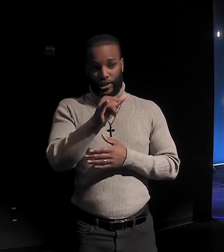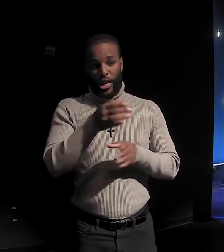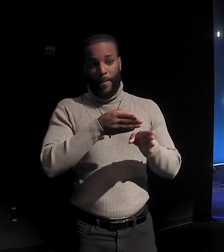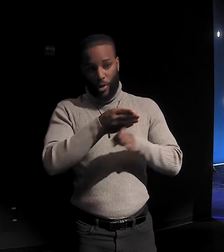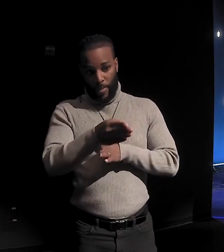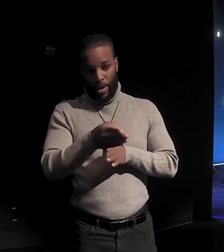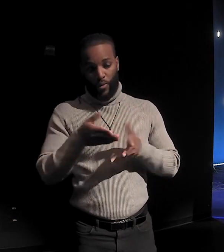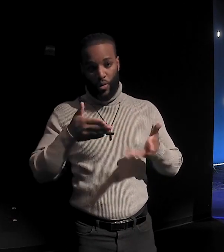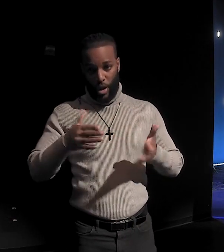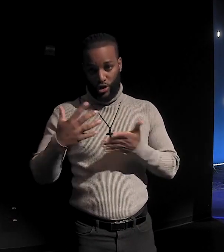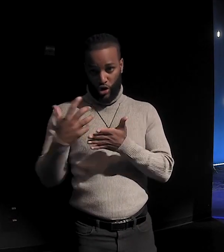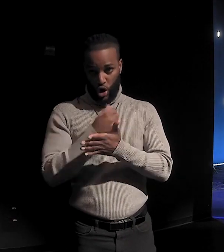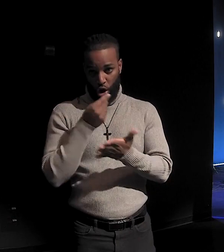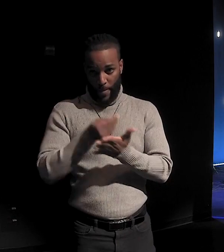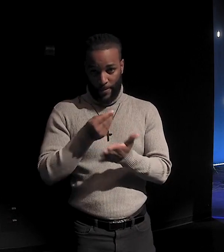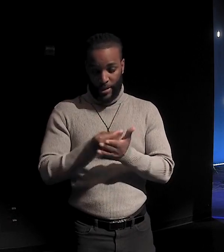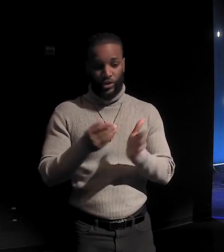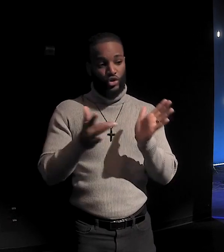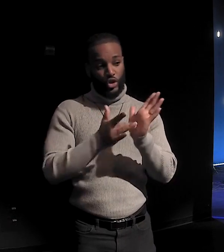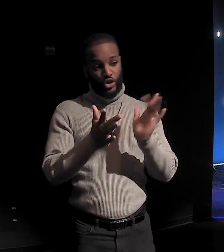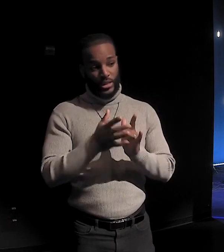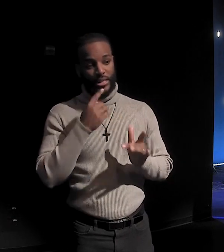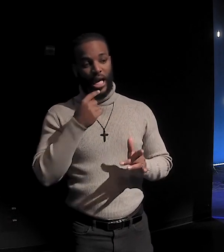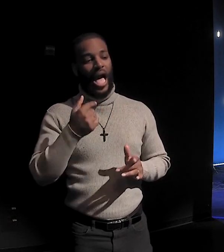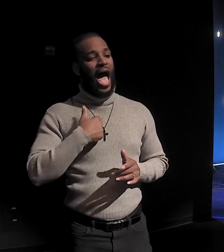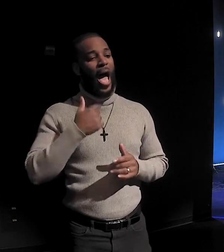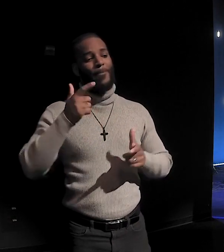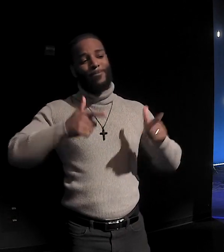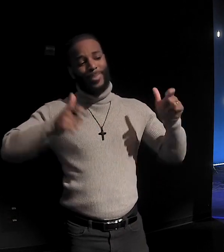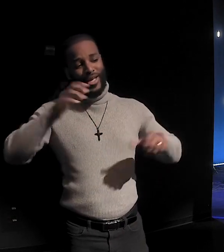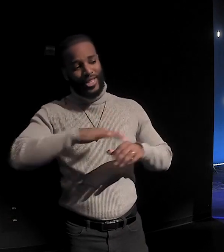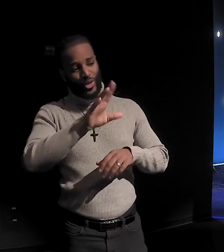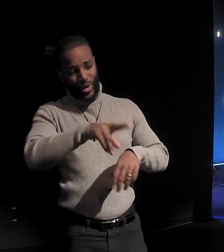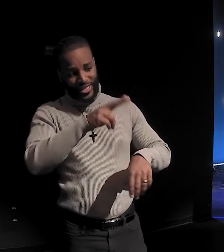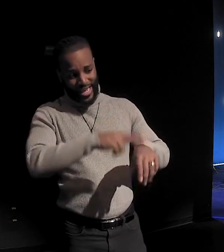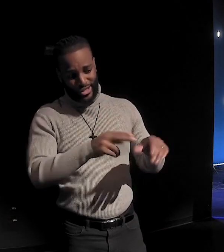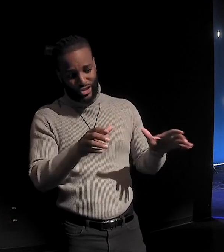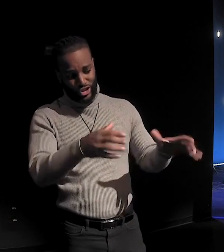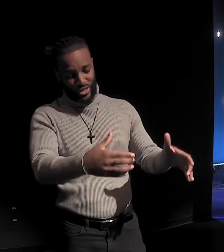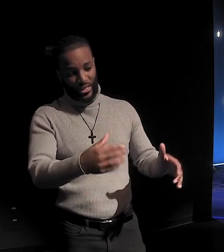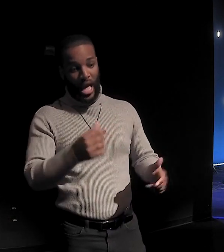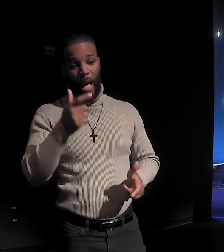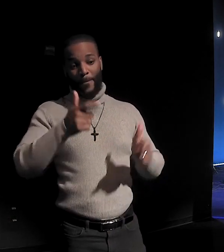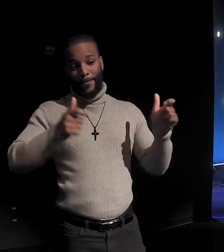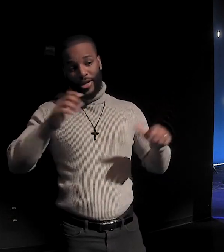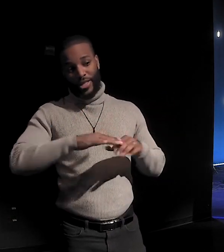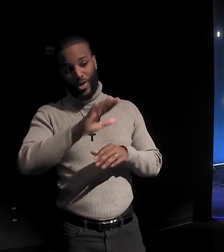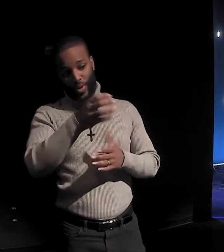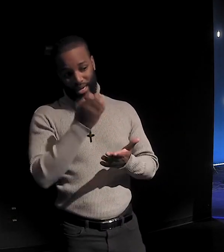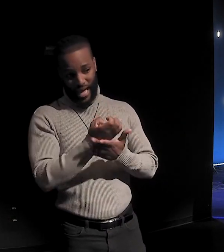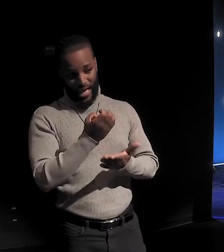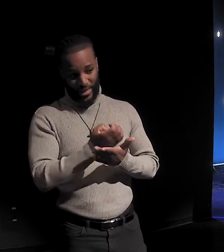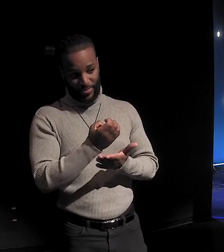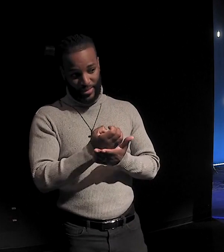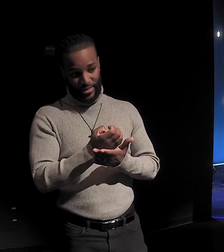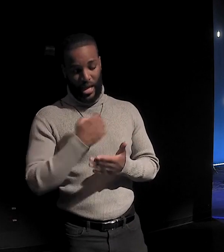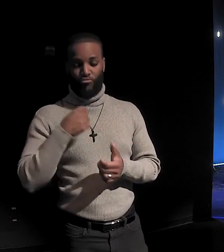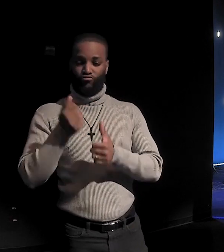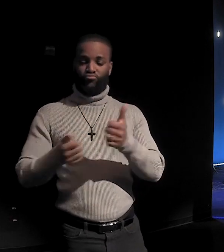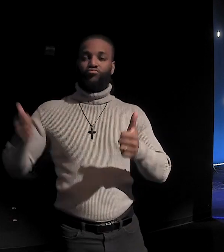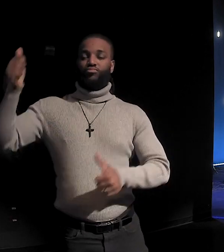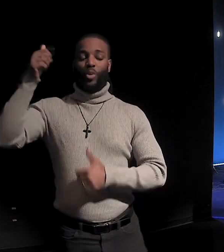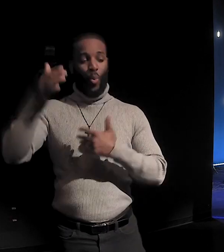to make money. So Jesus is saying, I'm bigger than your nationalism, and I'm bigger than your economy.